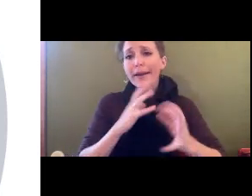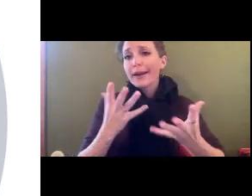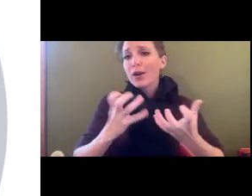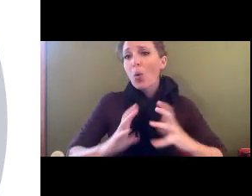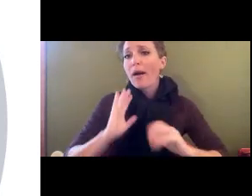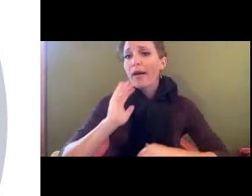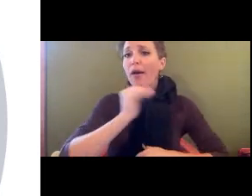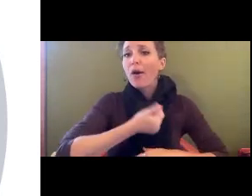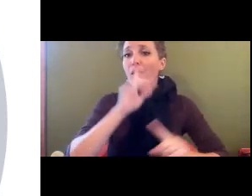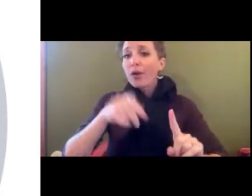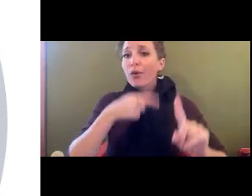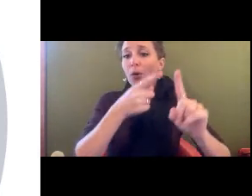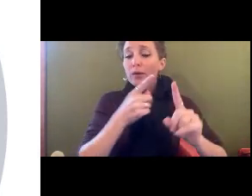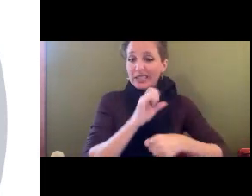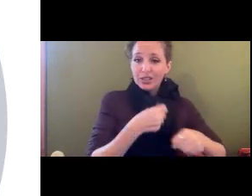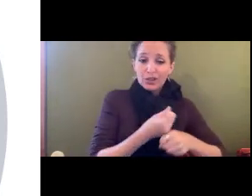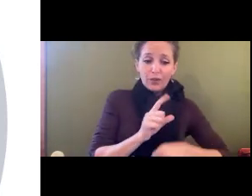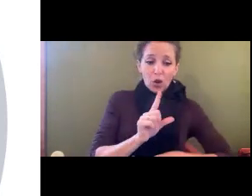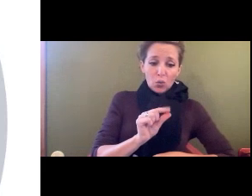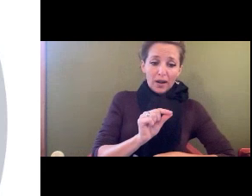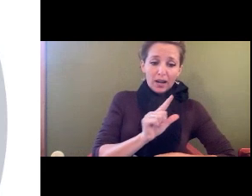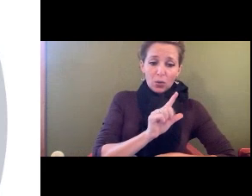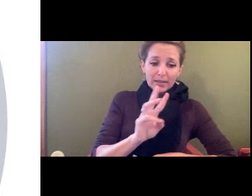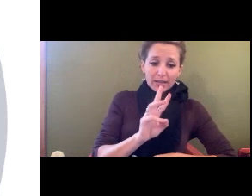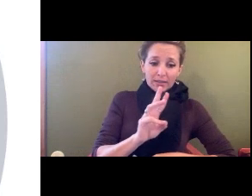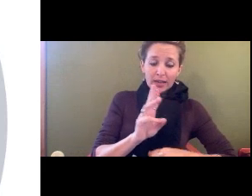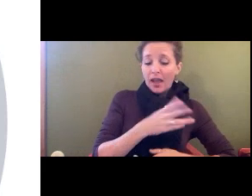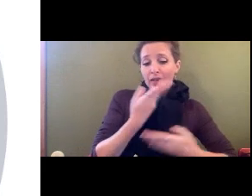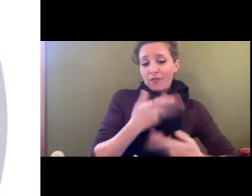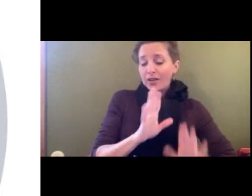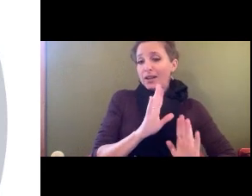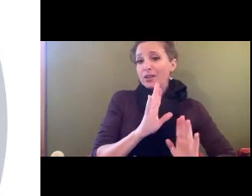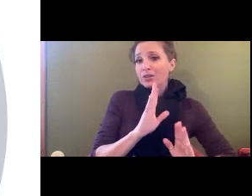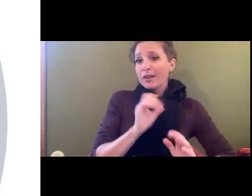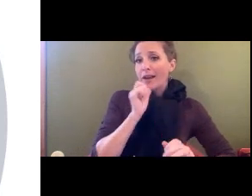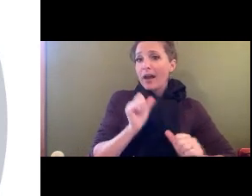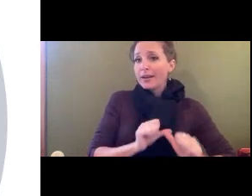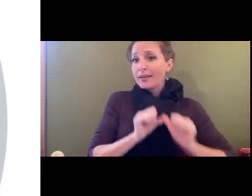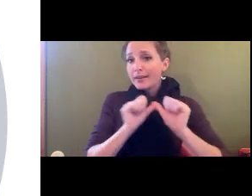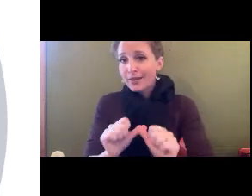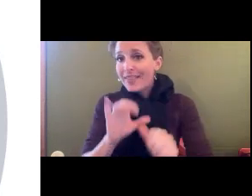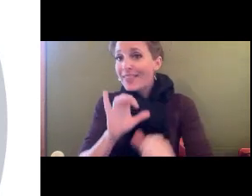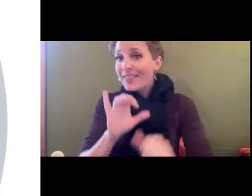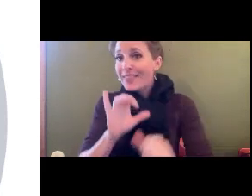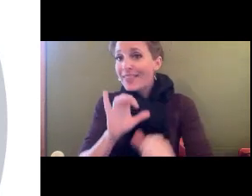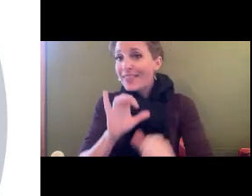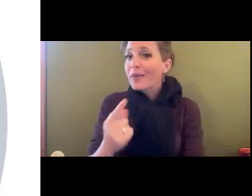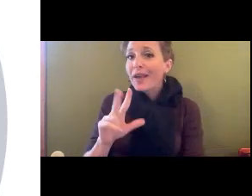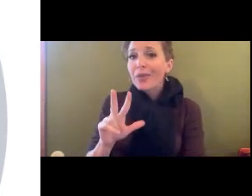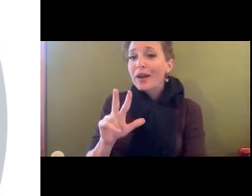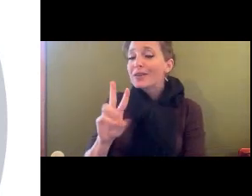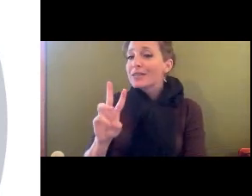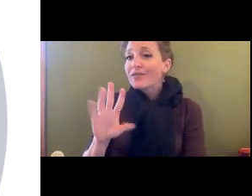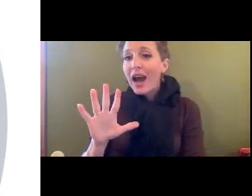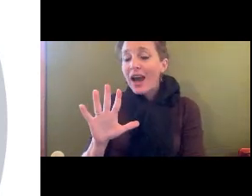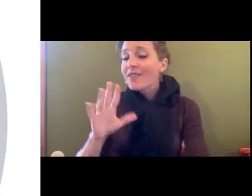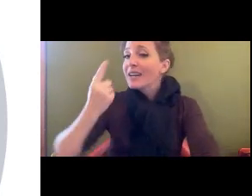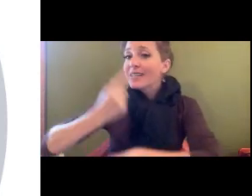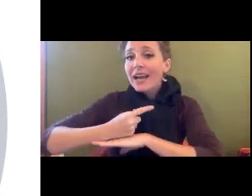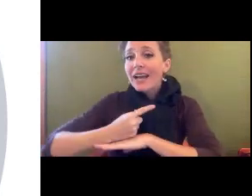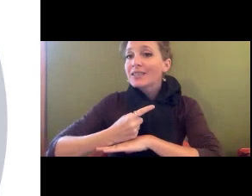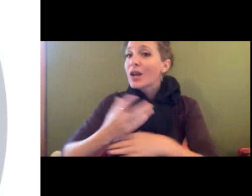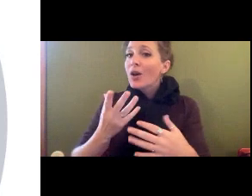end of 2026. You know, the year is actually just 365 days, but we don't want to stop empowering women